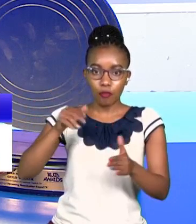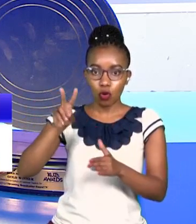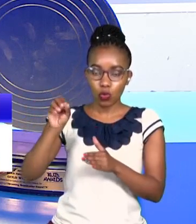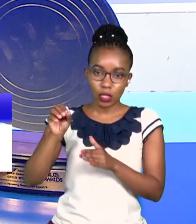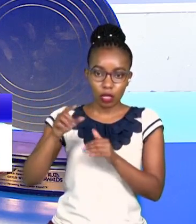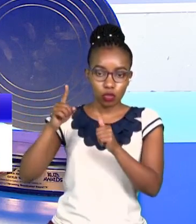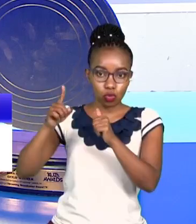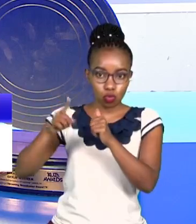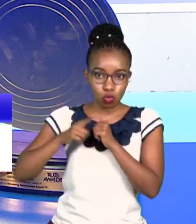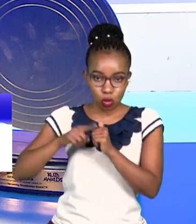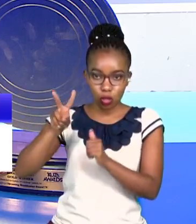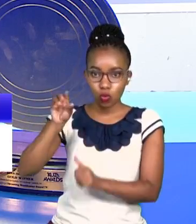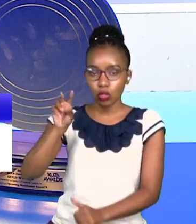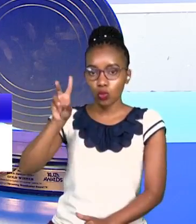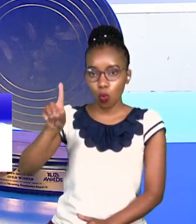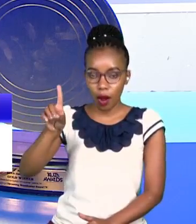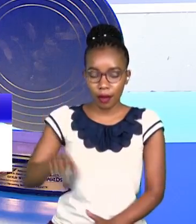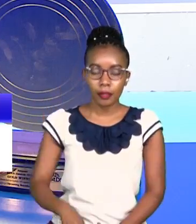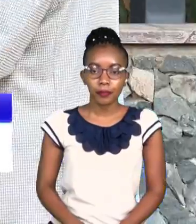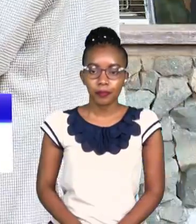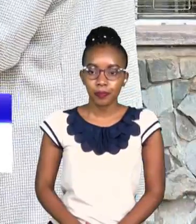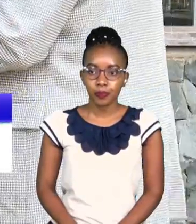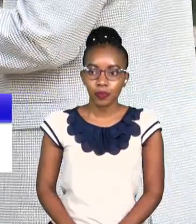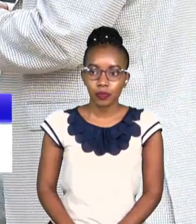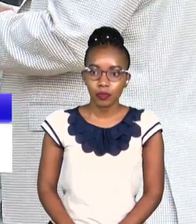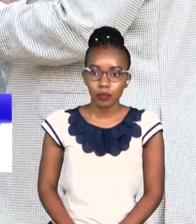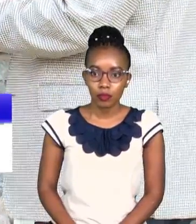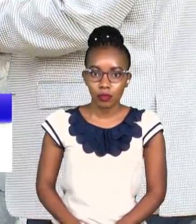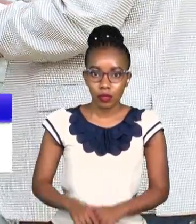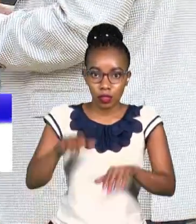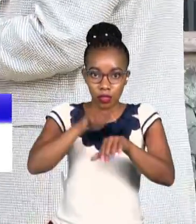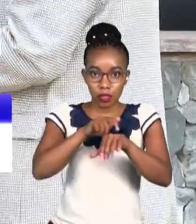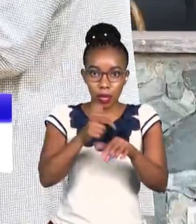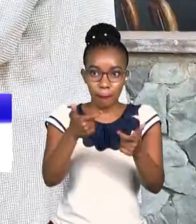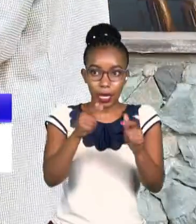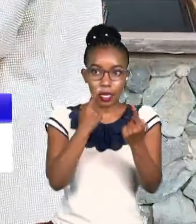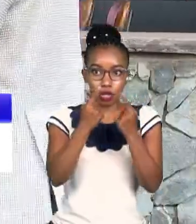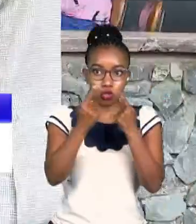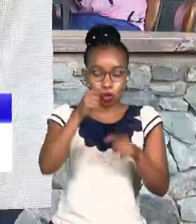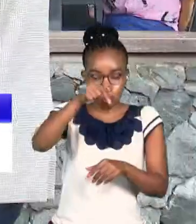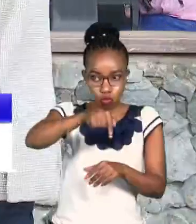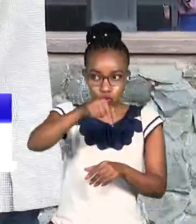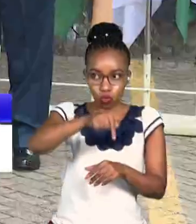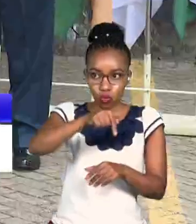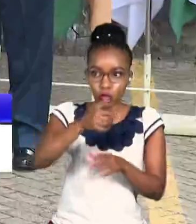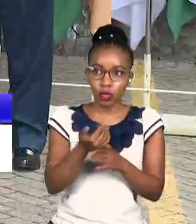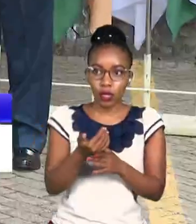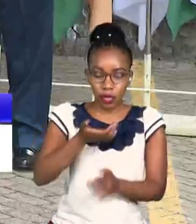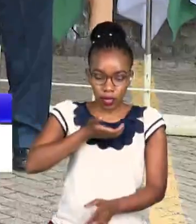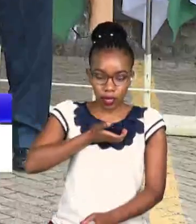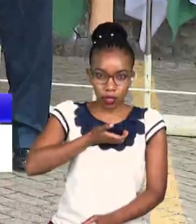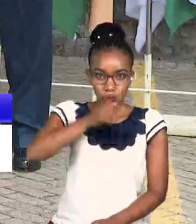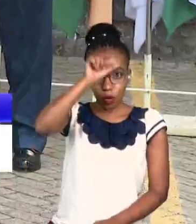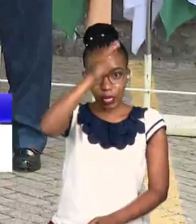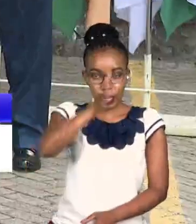2021. Our reporter Faith Wambua with more. During a press statement released earlier today, the Council of